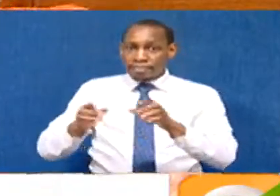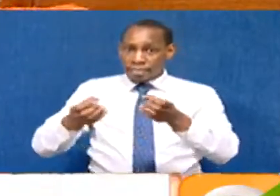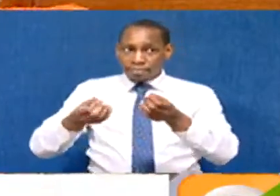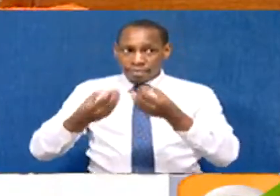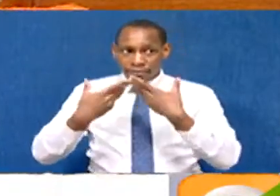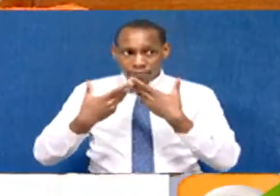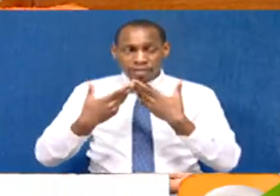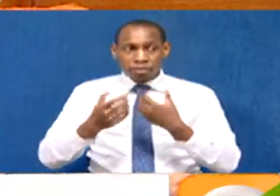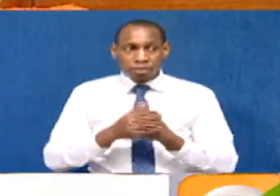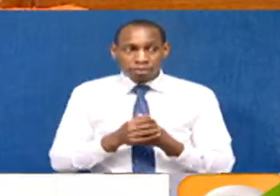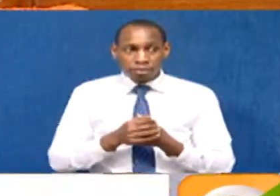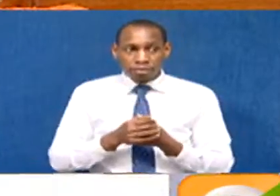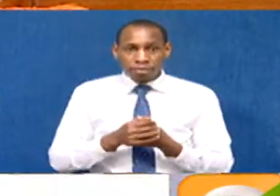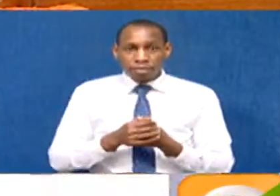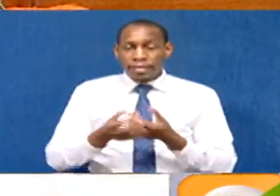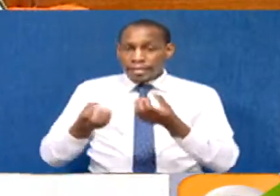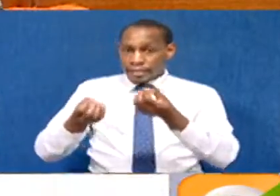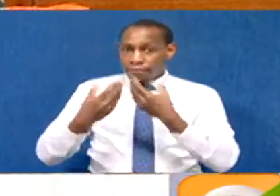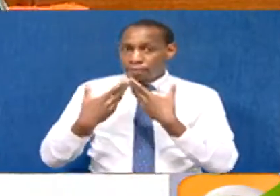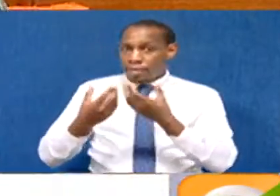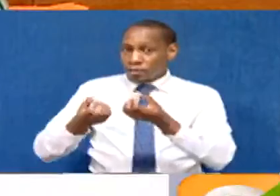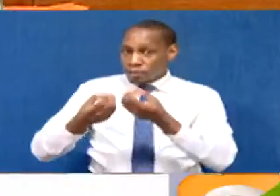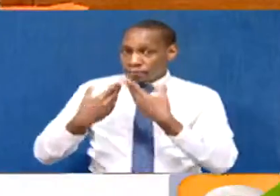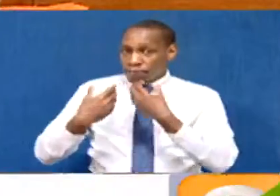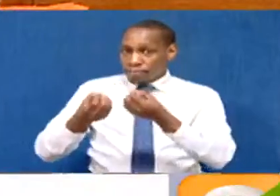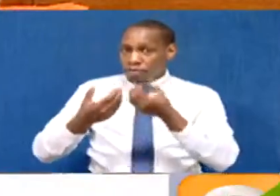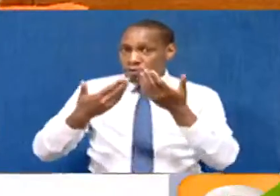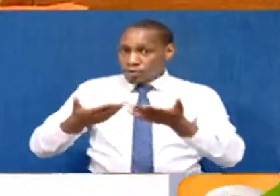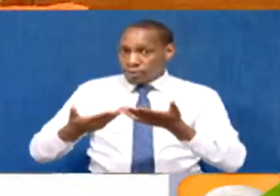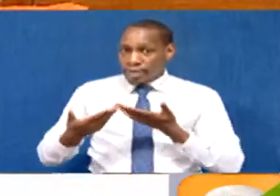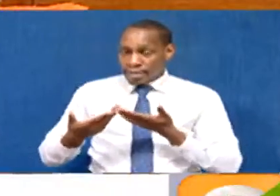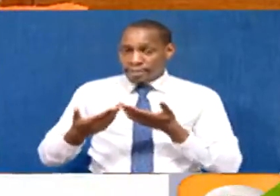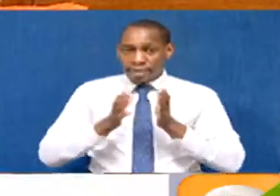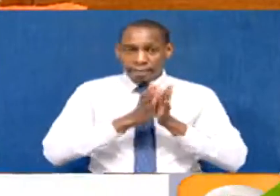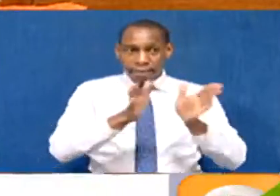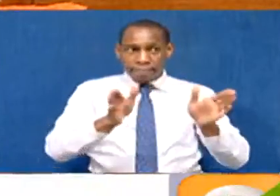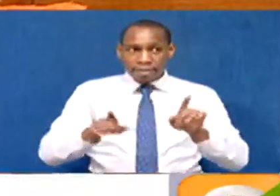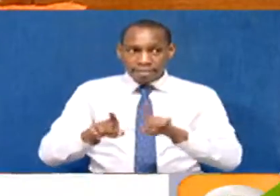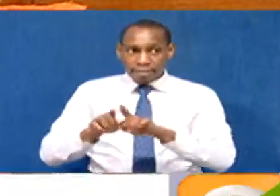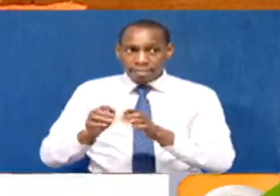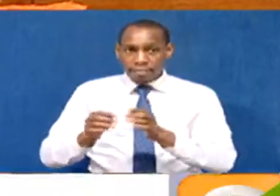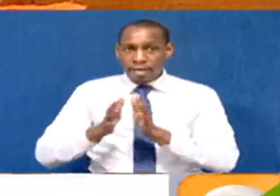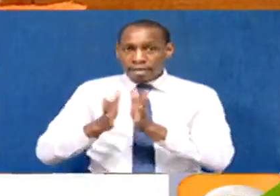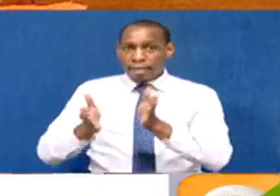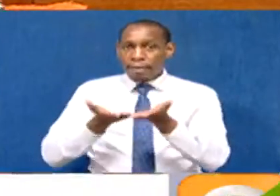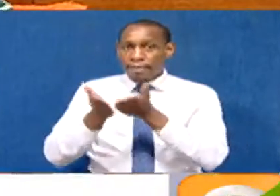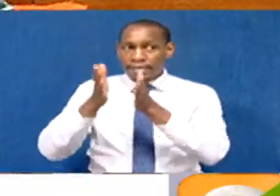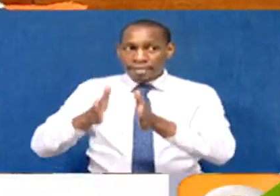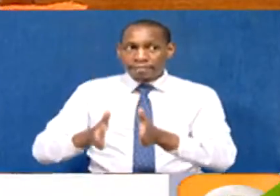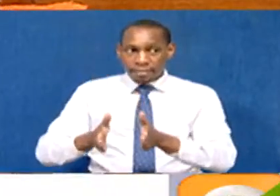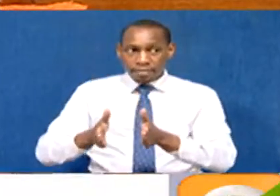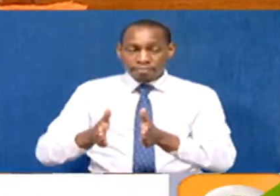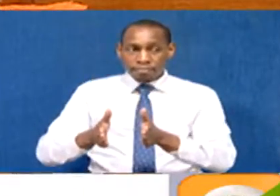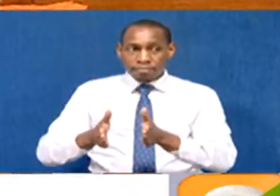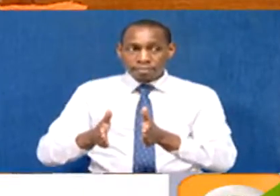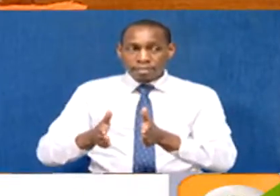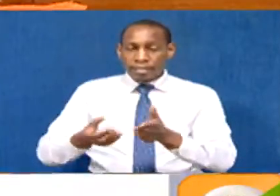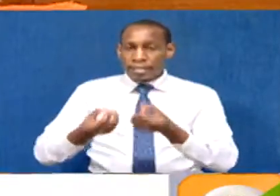Surely, at least we Jeff, don't see files the amount of information we receive, even from the public and the public servants, is a lot.